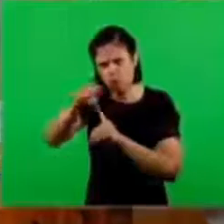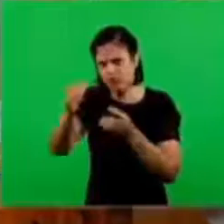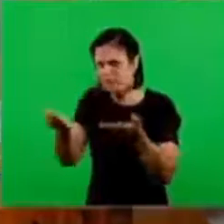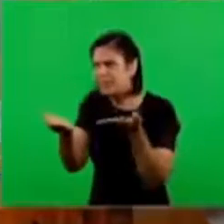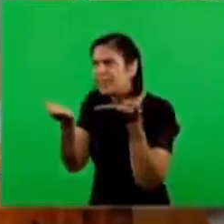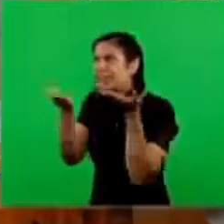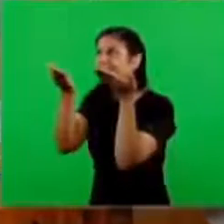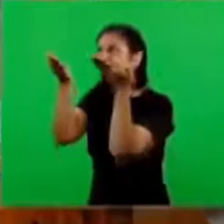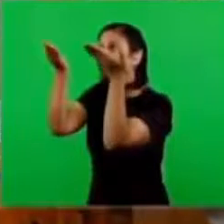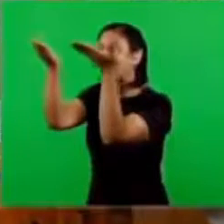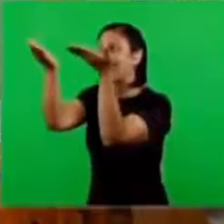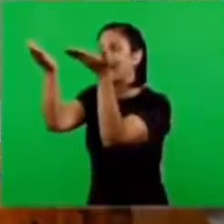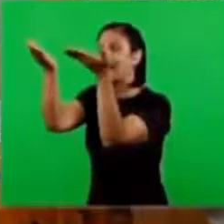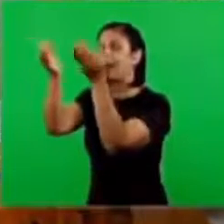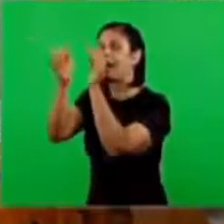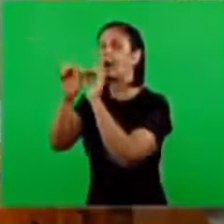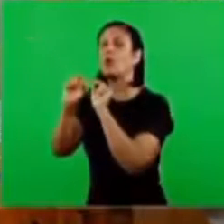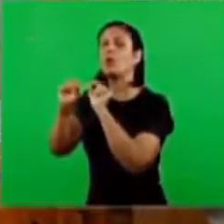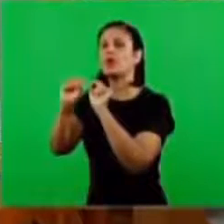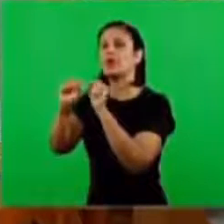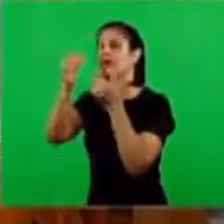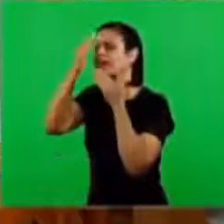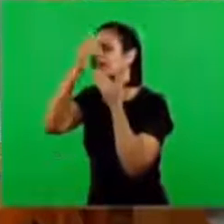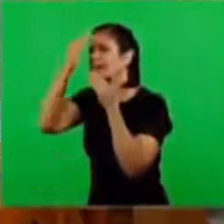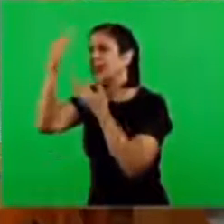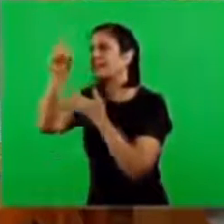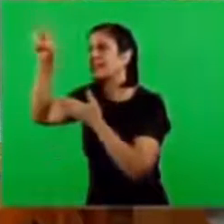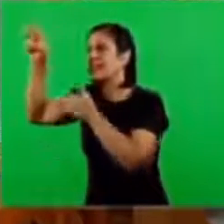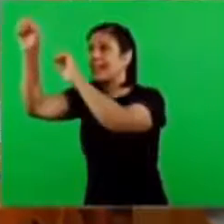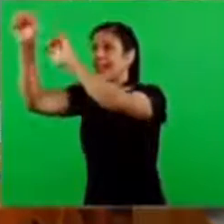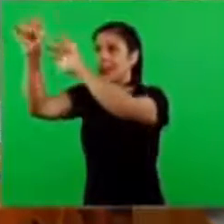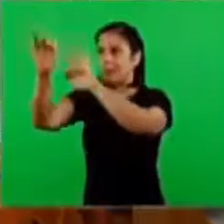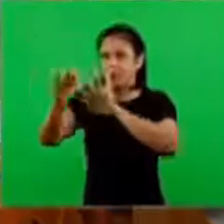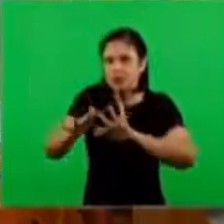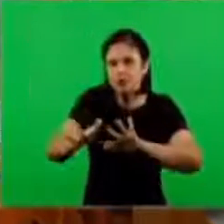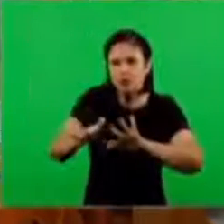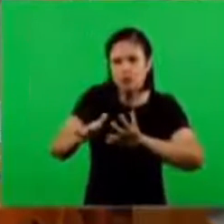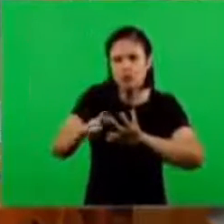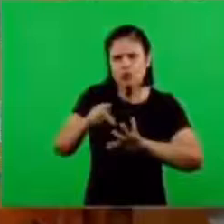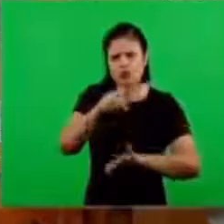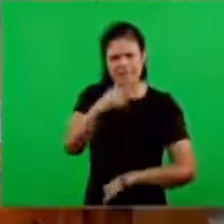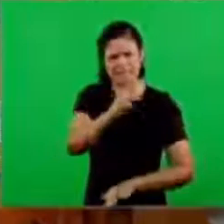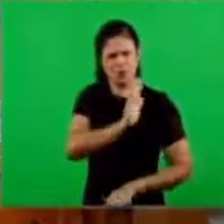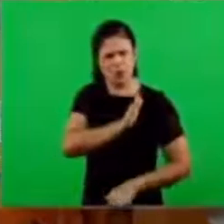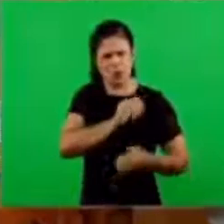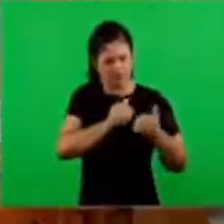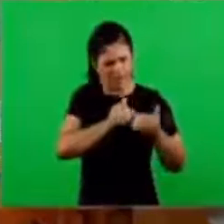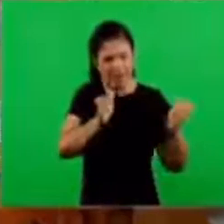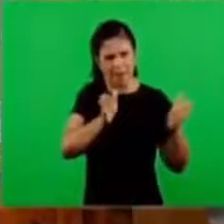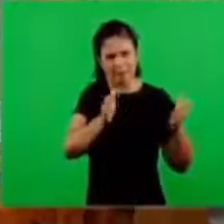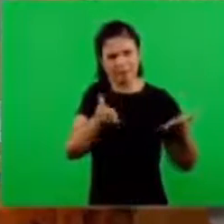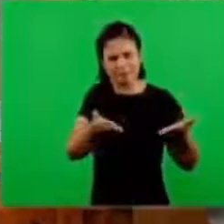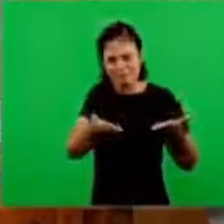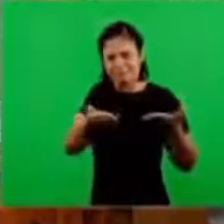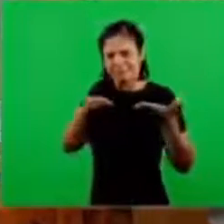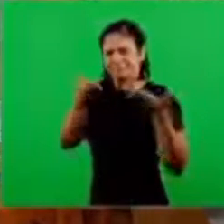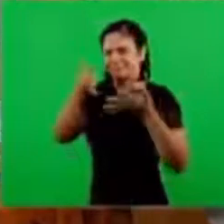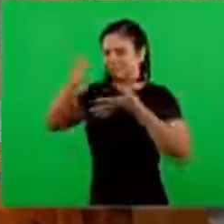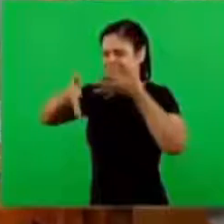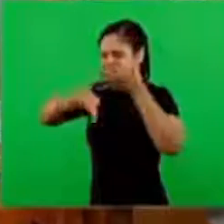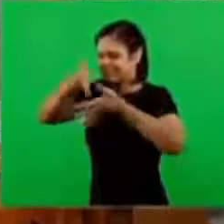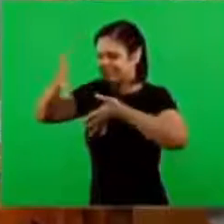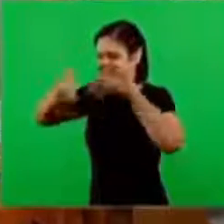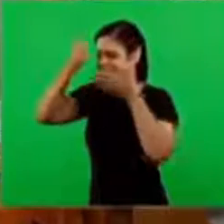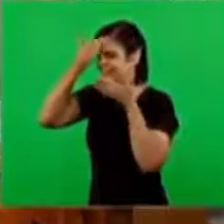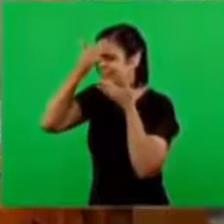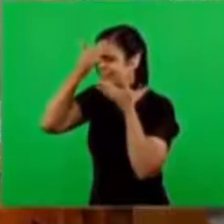Lord, and at the same time receiving the results when you are offering with full heart what has come